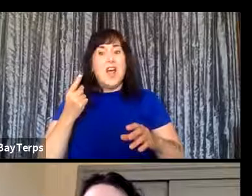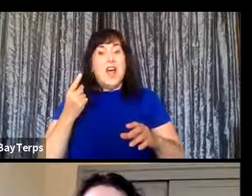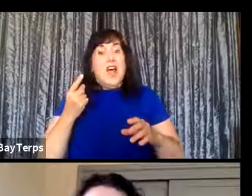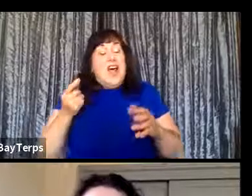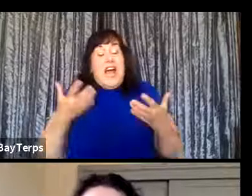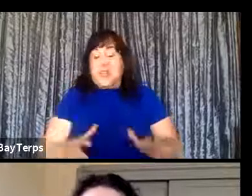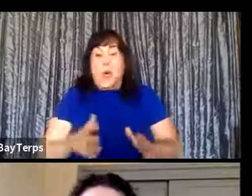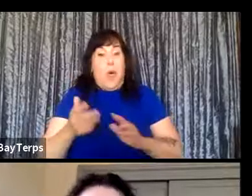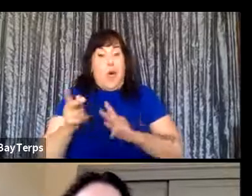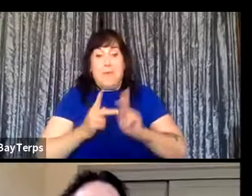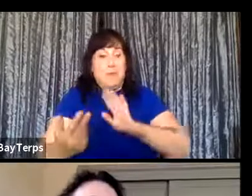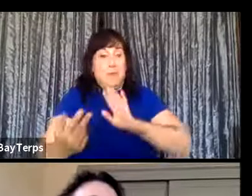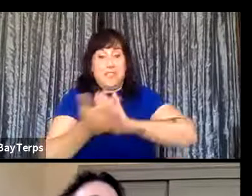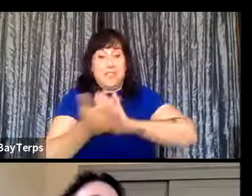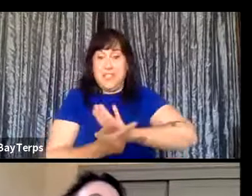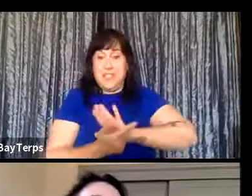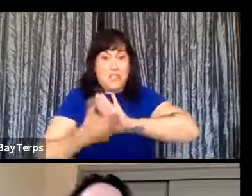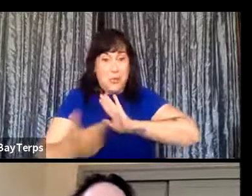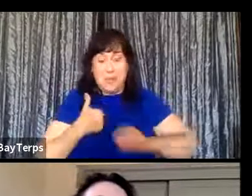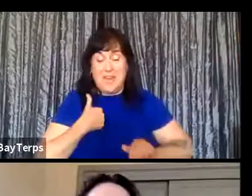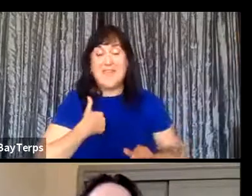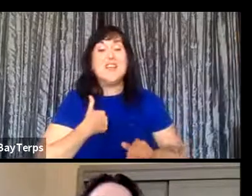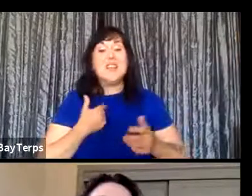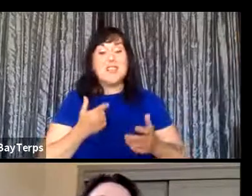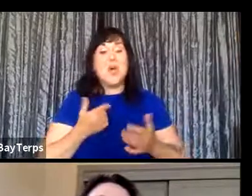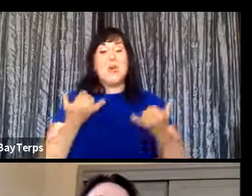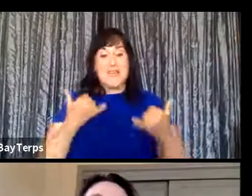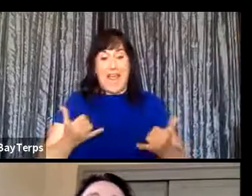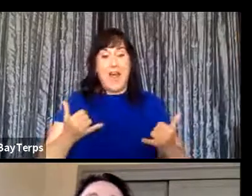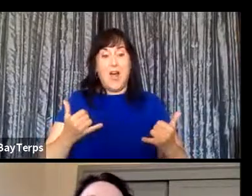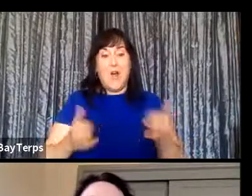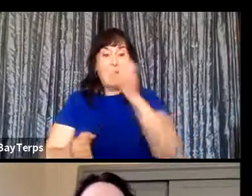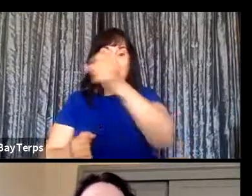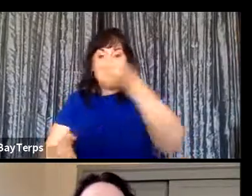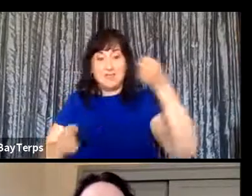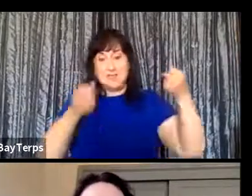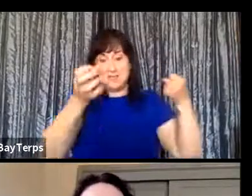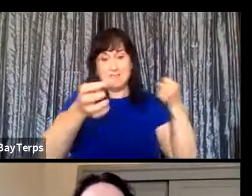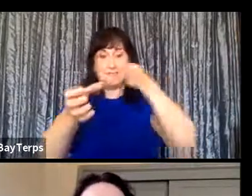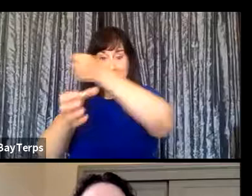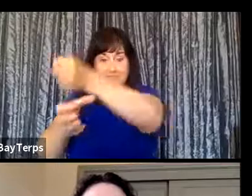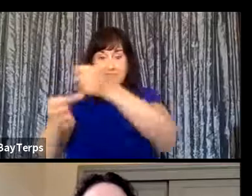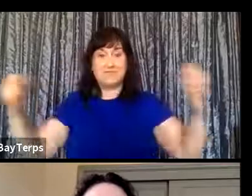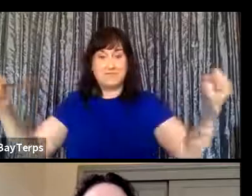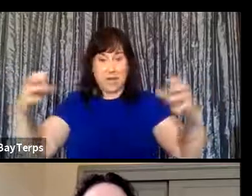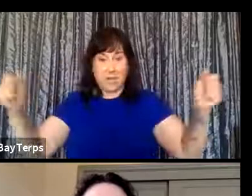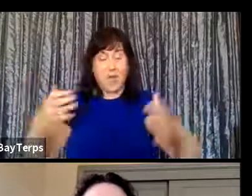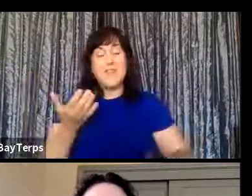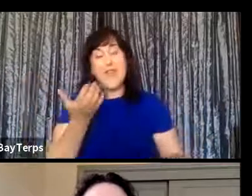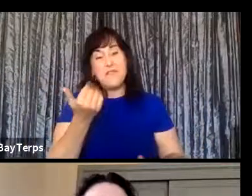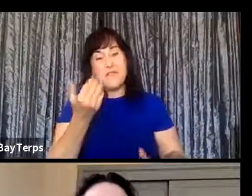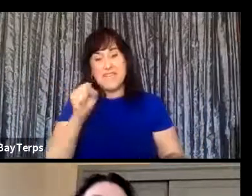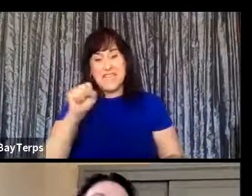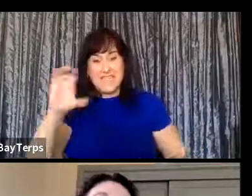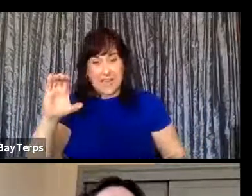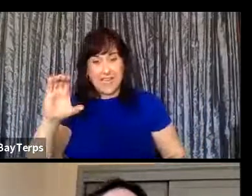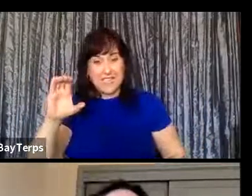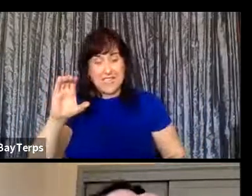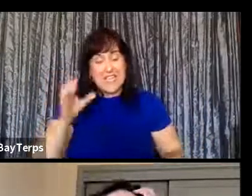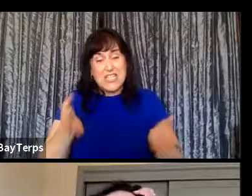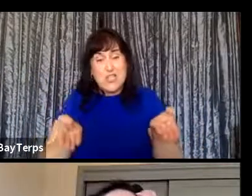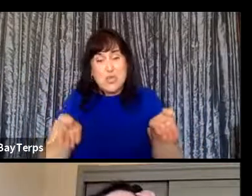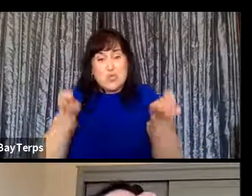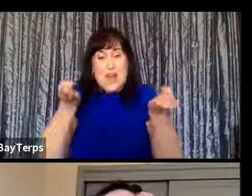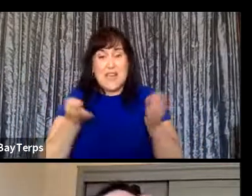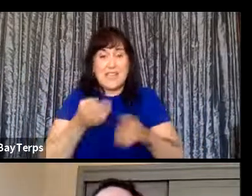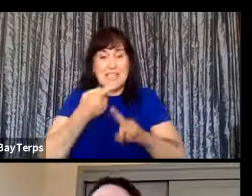that to happen. So what we're going to do is we're going to put it into the microwave for about 15 seconds, just to raise the working temperature just a little